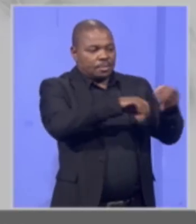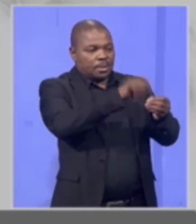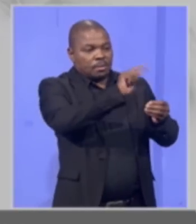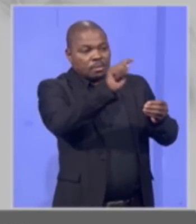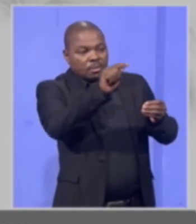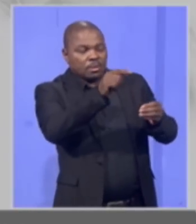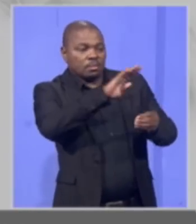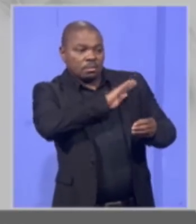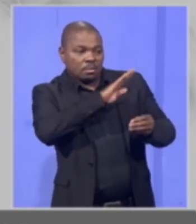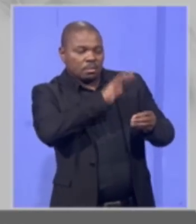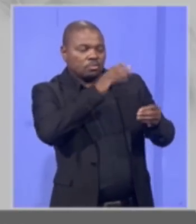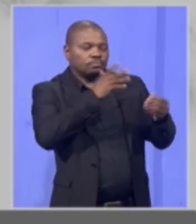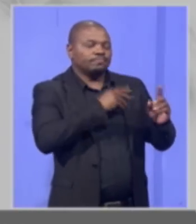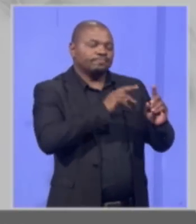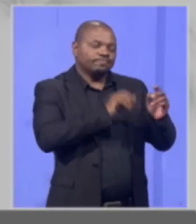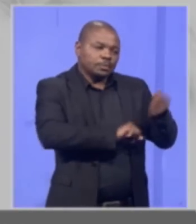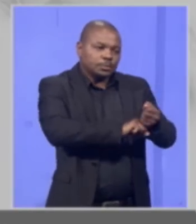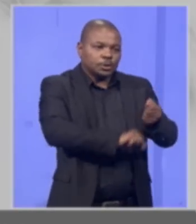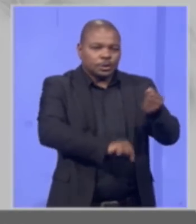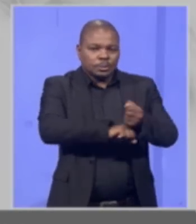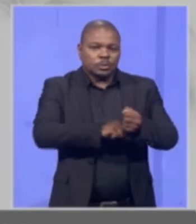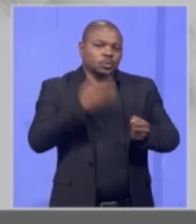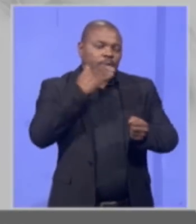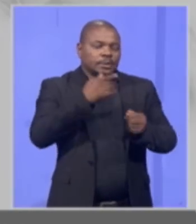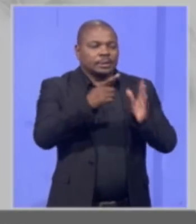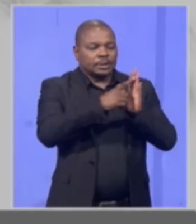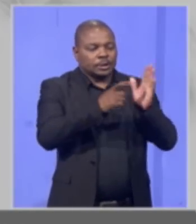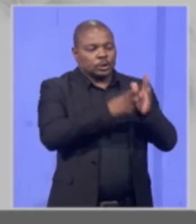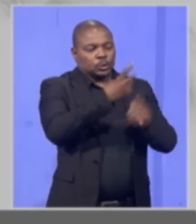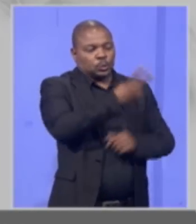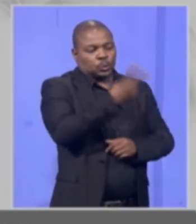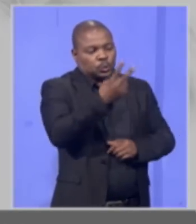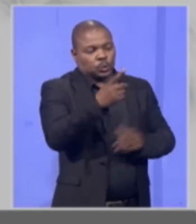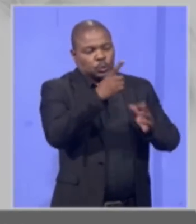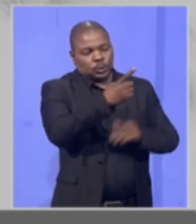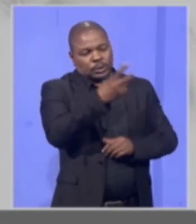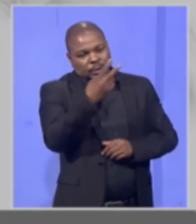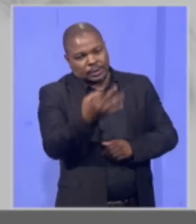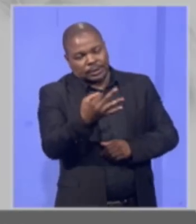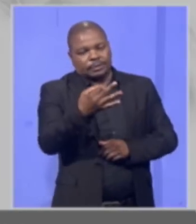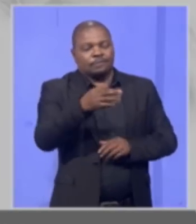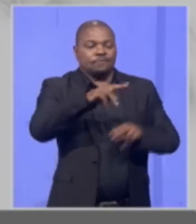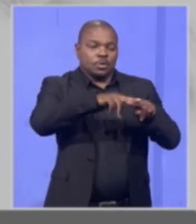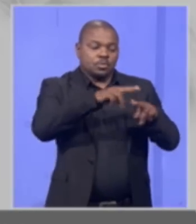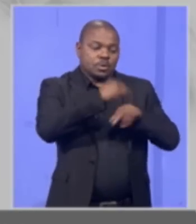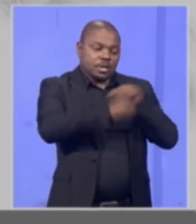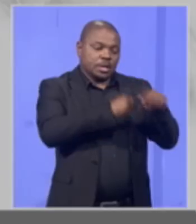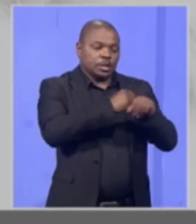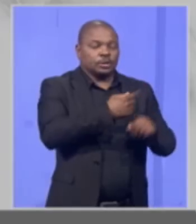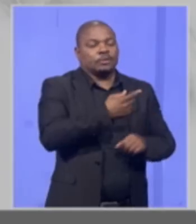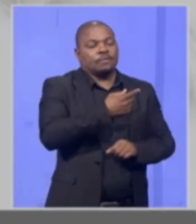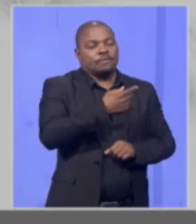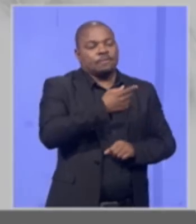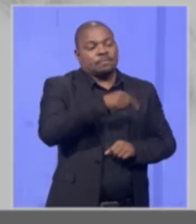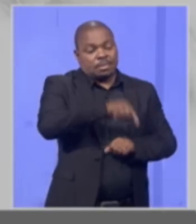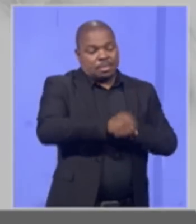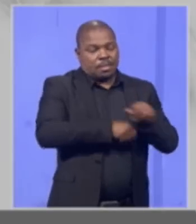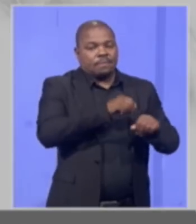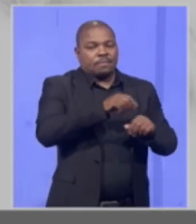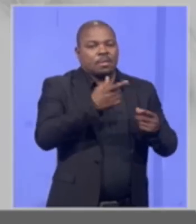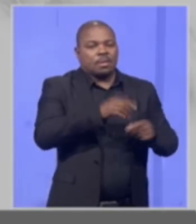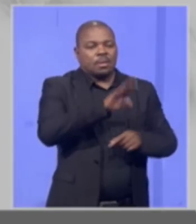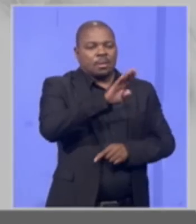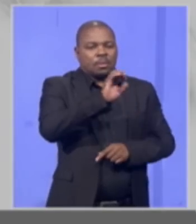SANDF soldiers during the funerals on the 22nd, 23rd of February 2025. Funeral services have been organized in